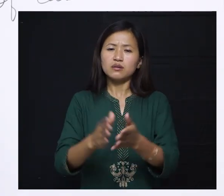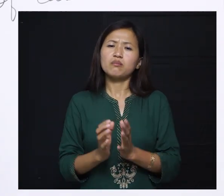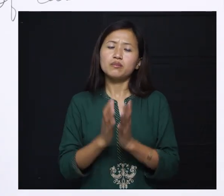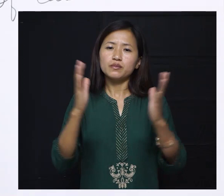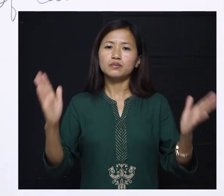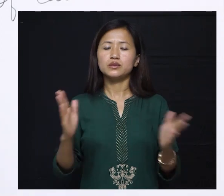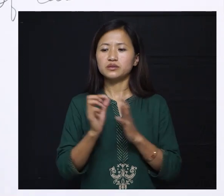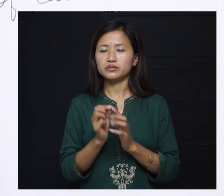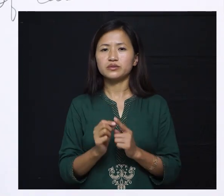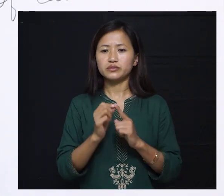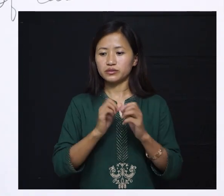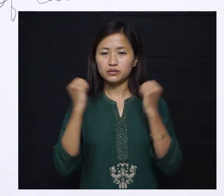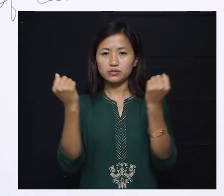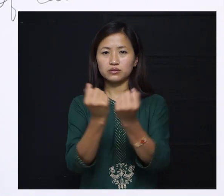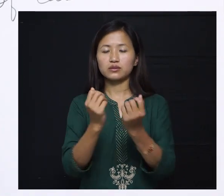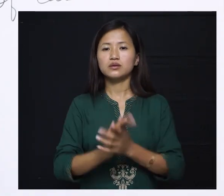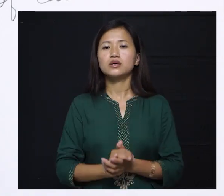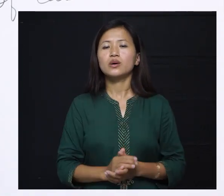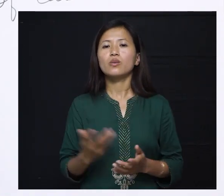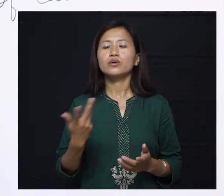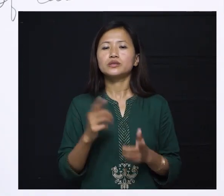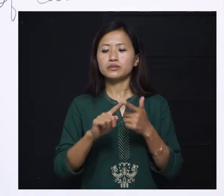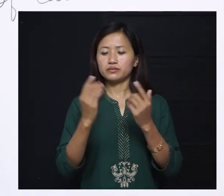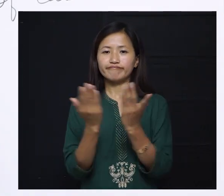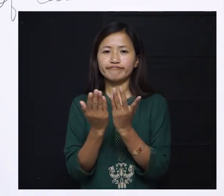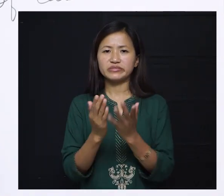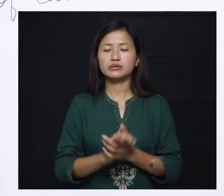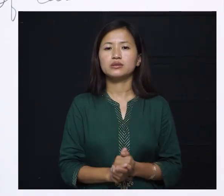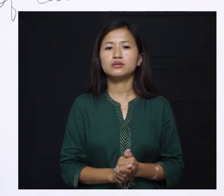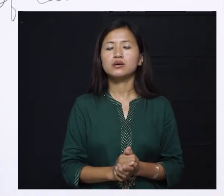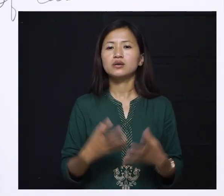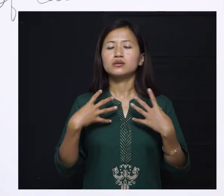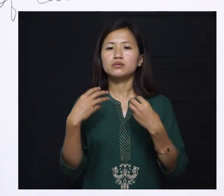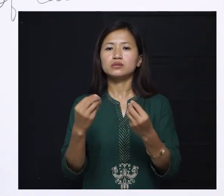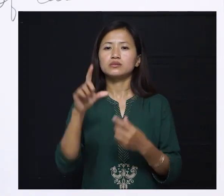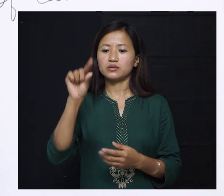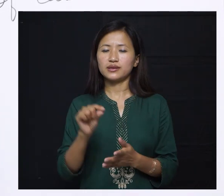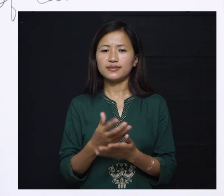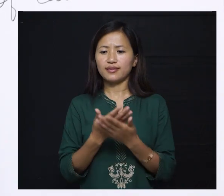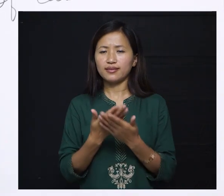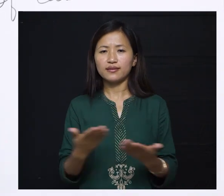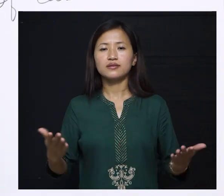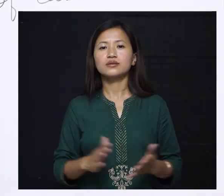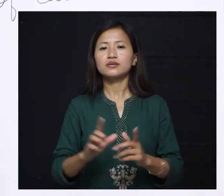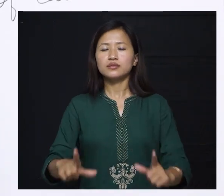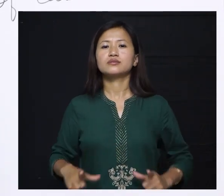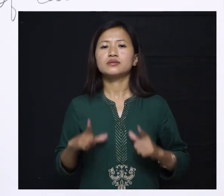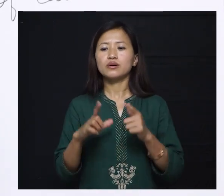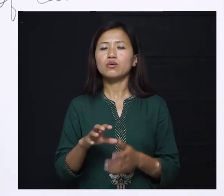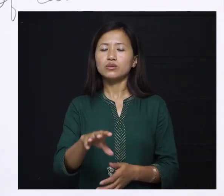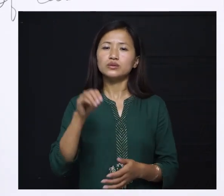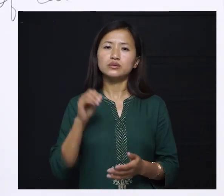much privileges in the society, whether it's about education or whether they want to do anything in their life. They always have to